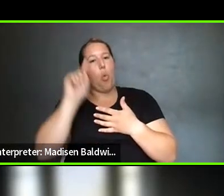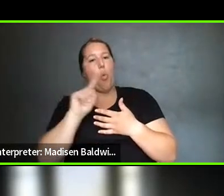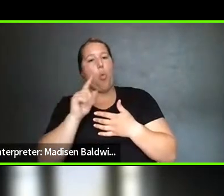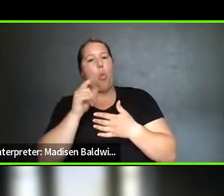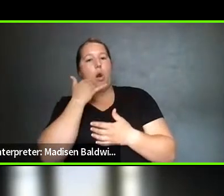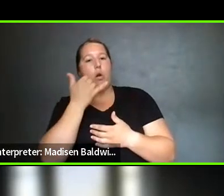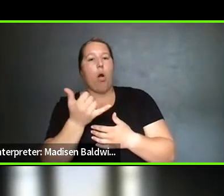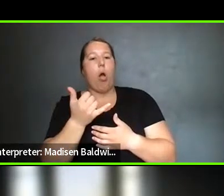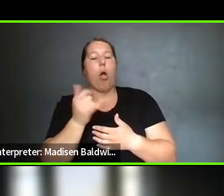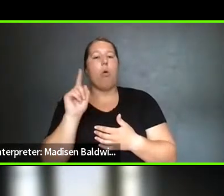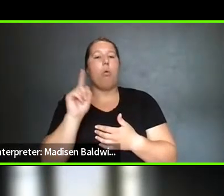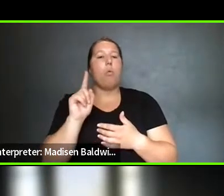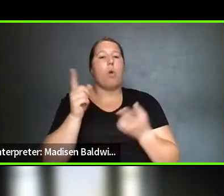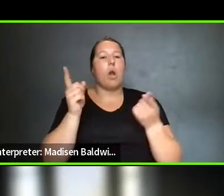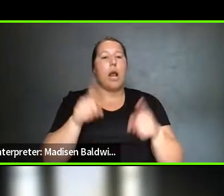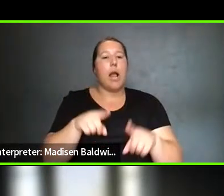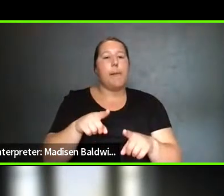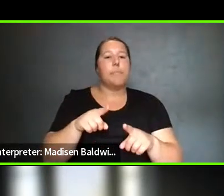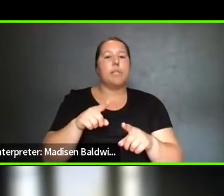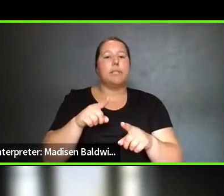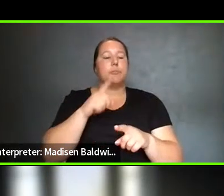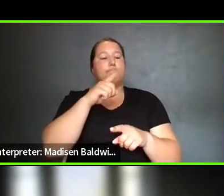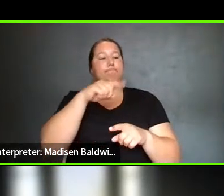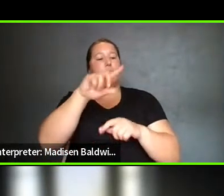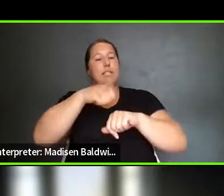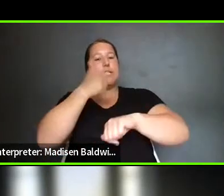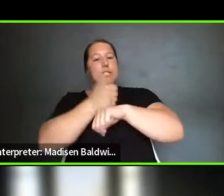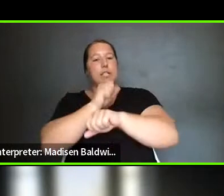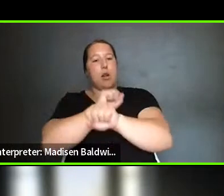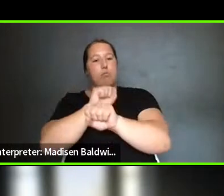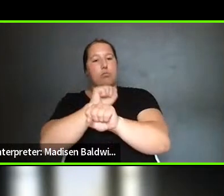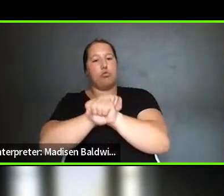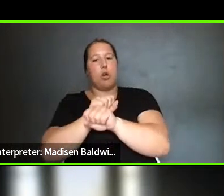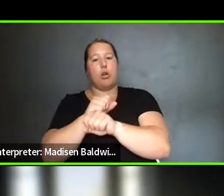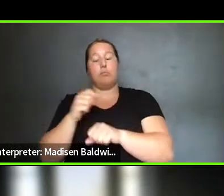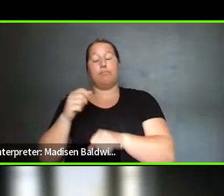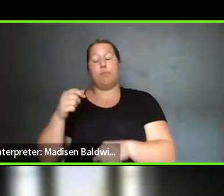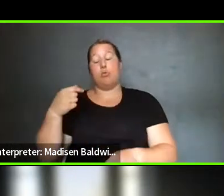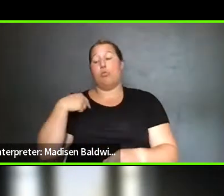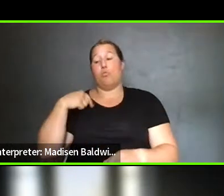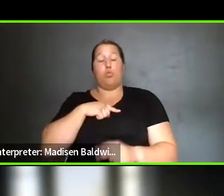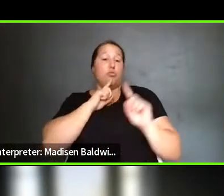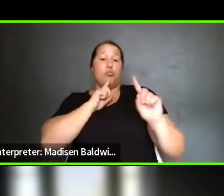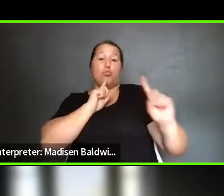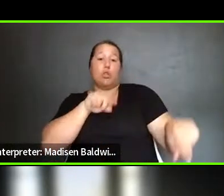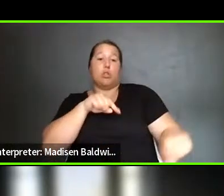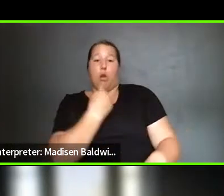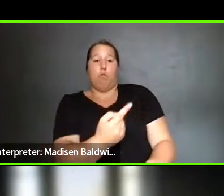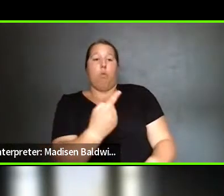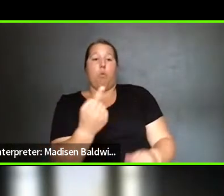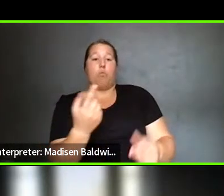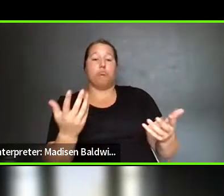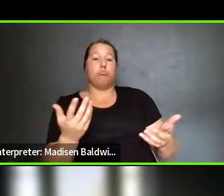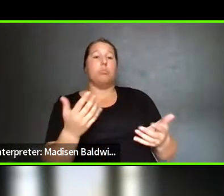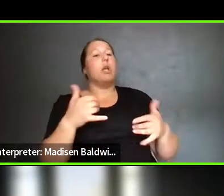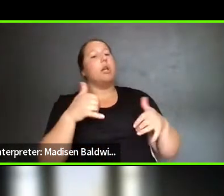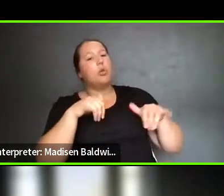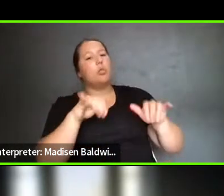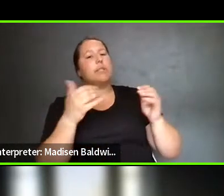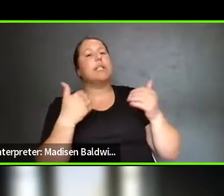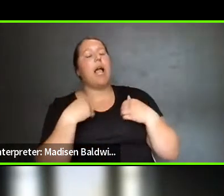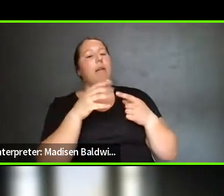have created the job there. And again, we just respond on our own, and we still have the option of requesting